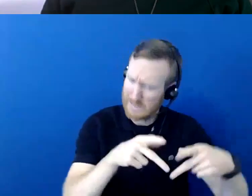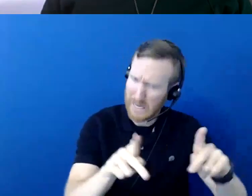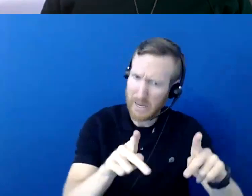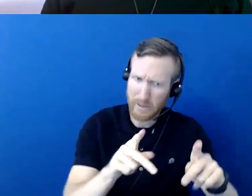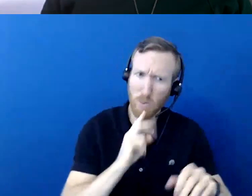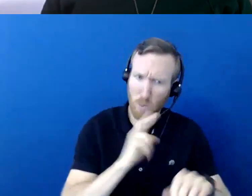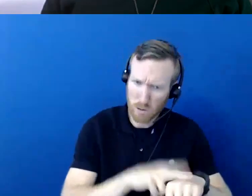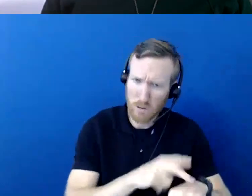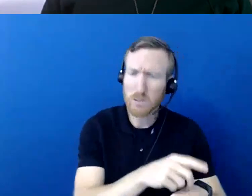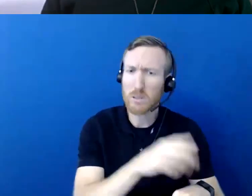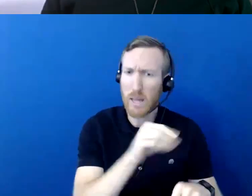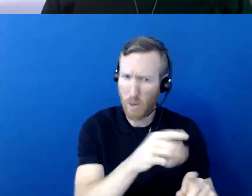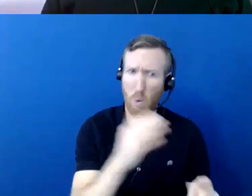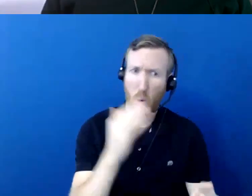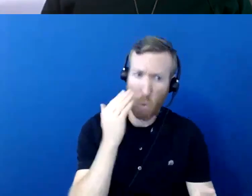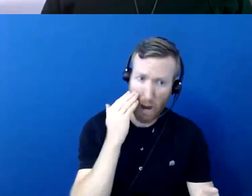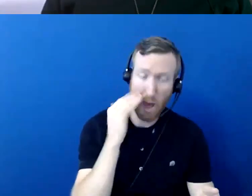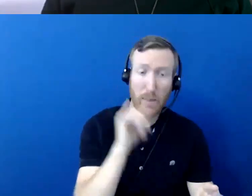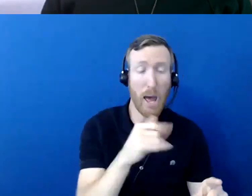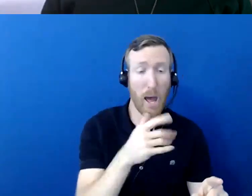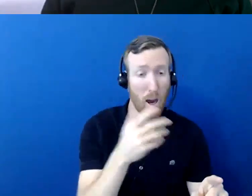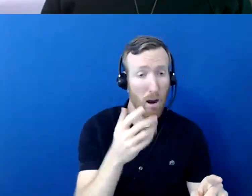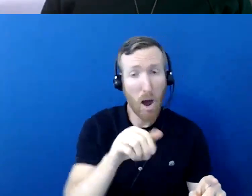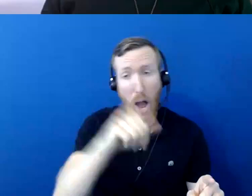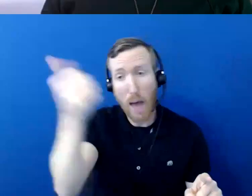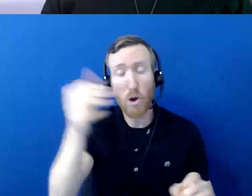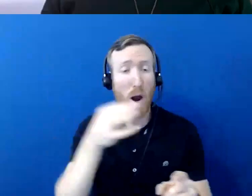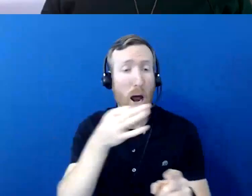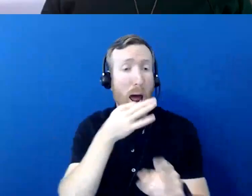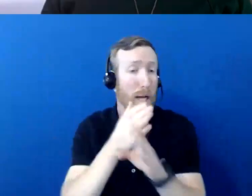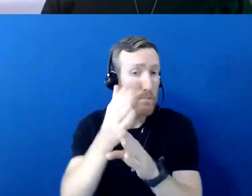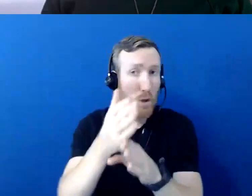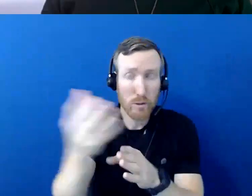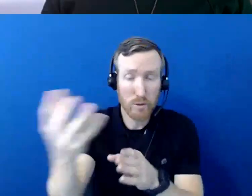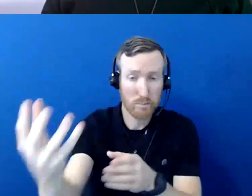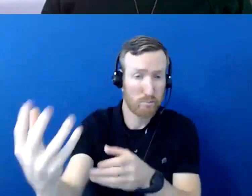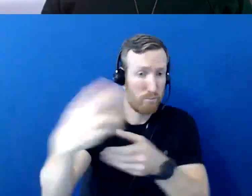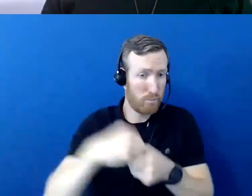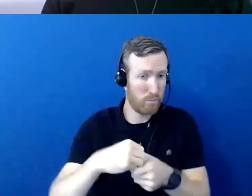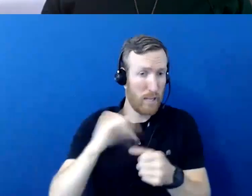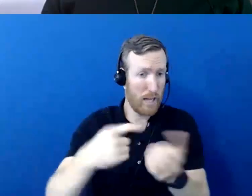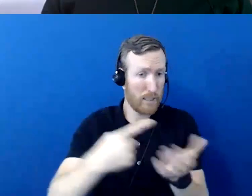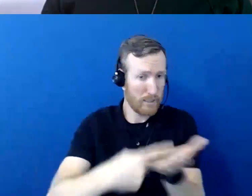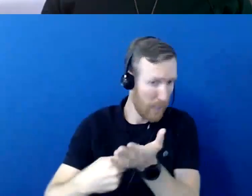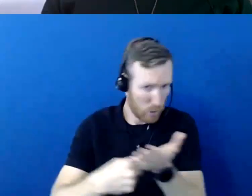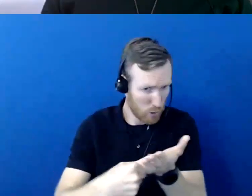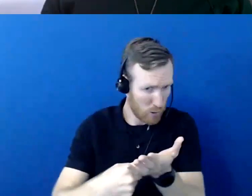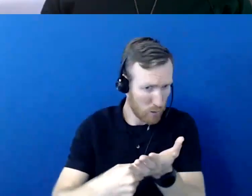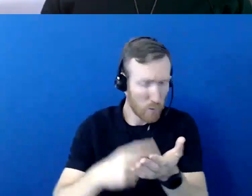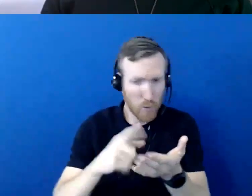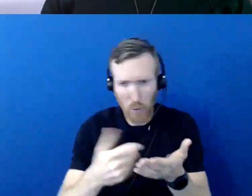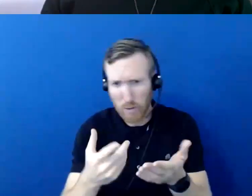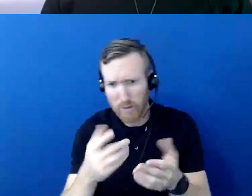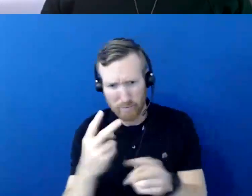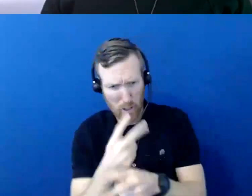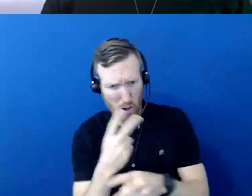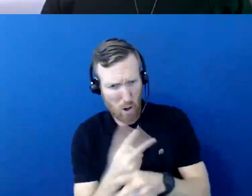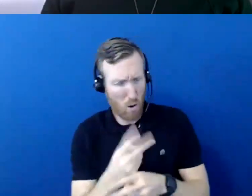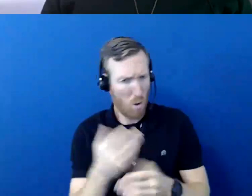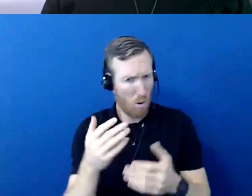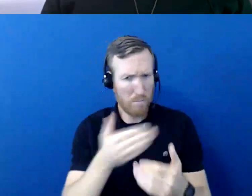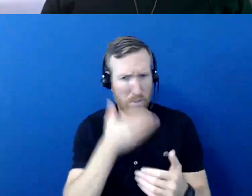employee being aware that we bring other expertise into the discussion in order to identify the